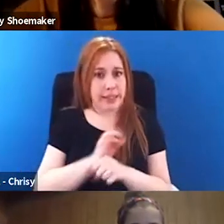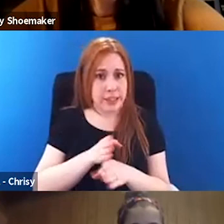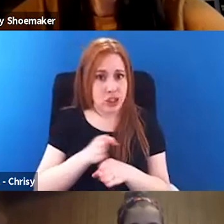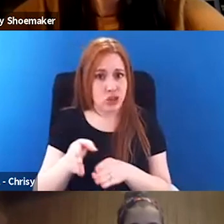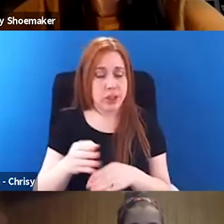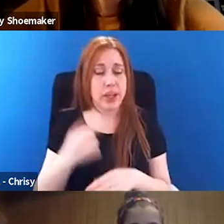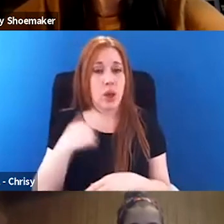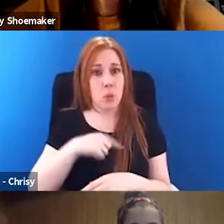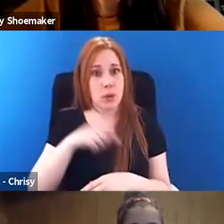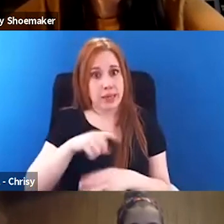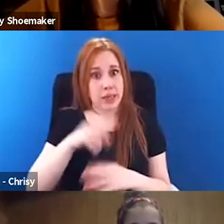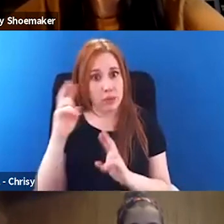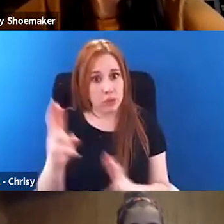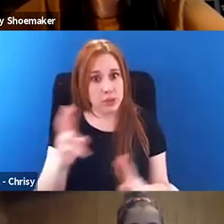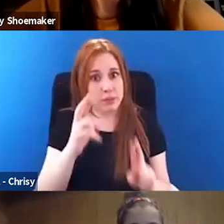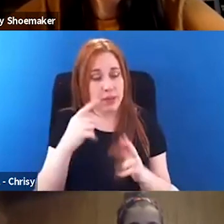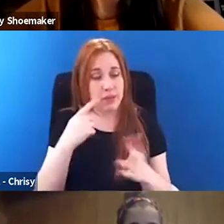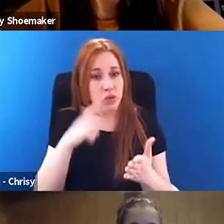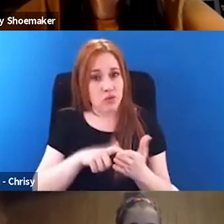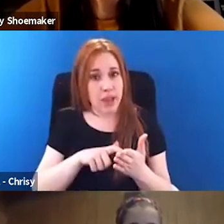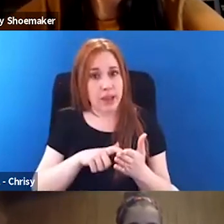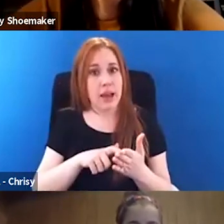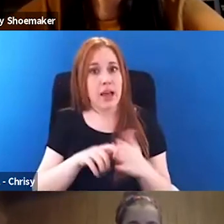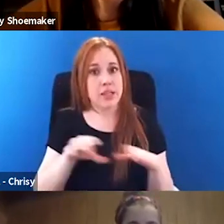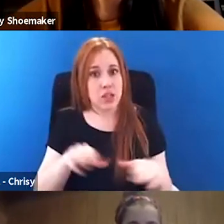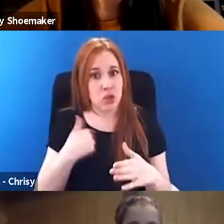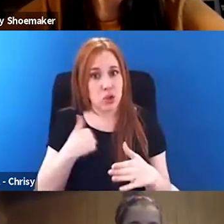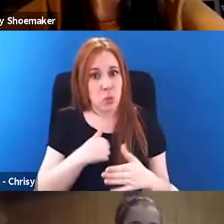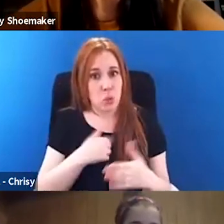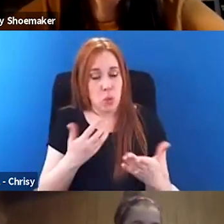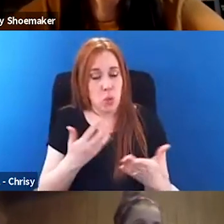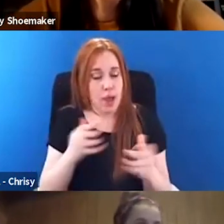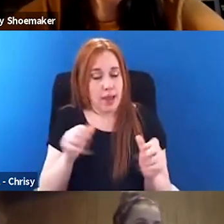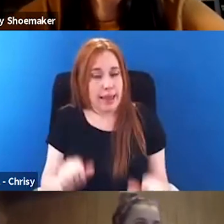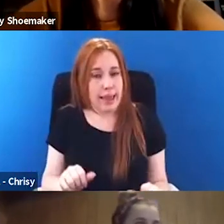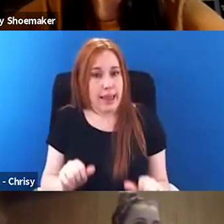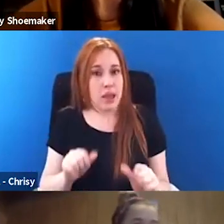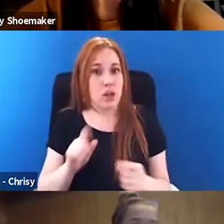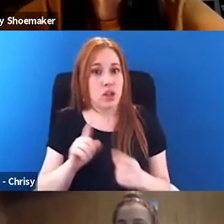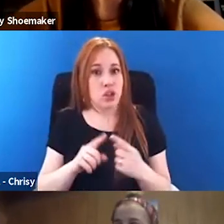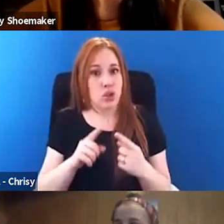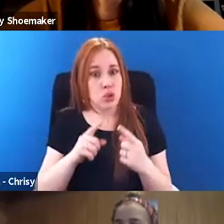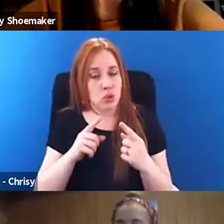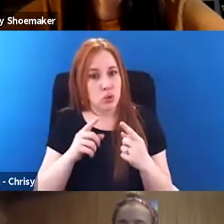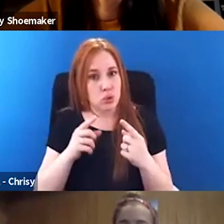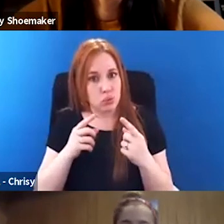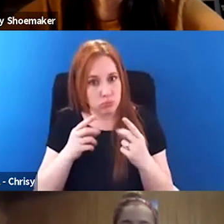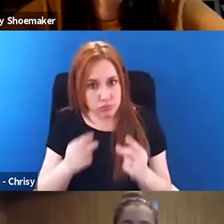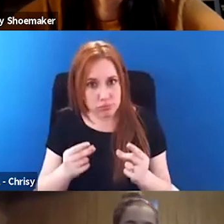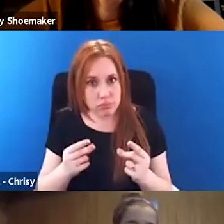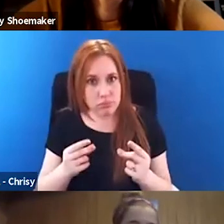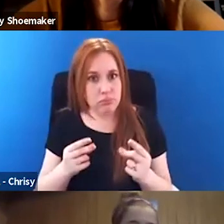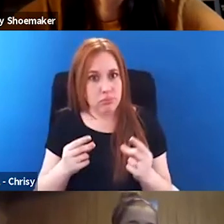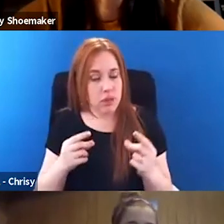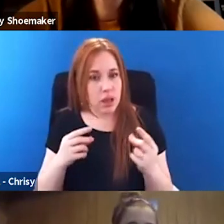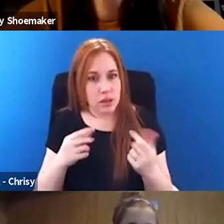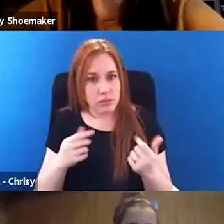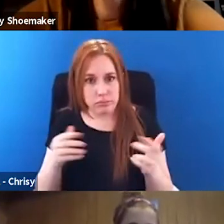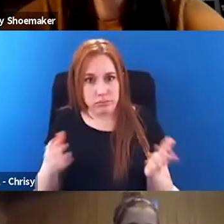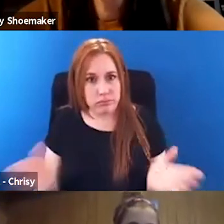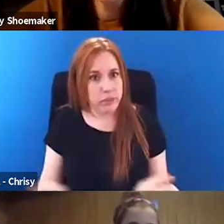to be respectful and recognize and do what we can to really be able to accelerate any and all efforts to make this